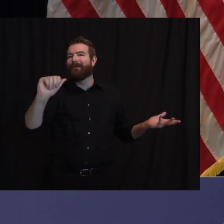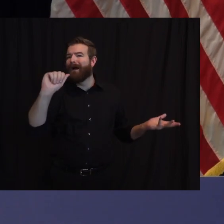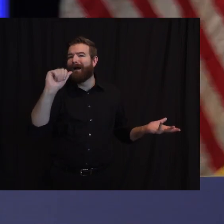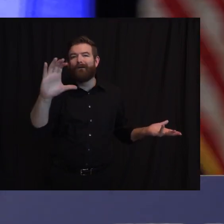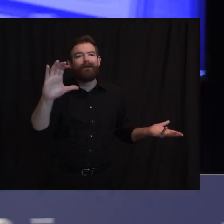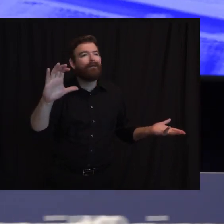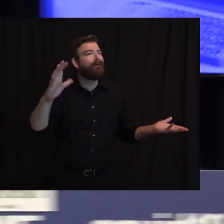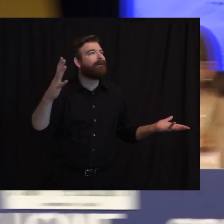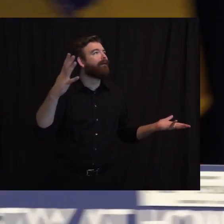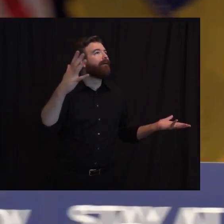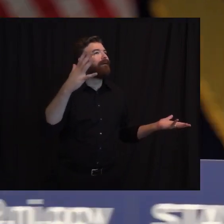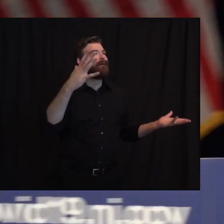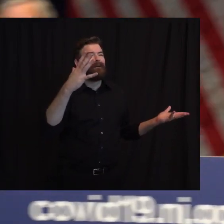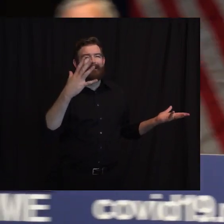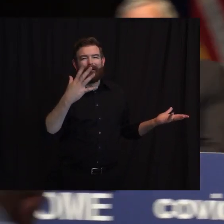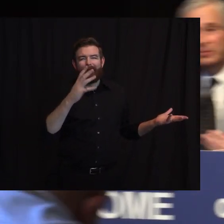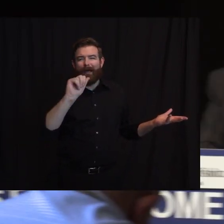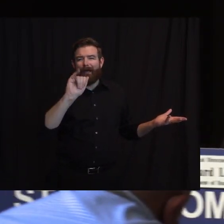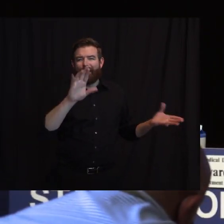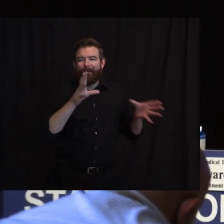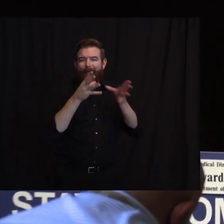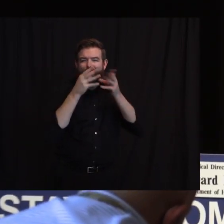of that? Sure, thank you.